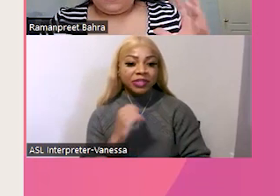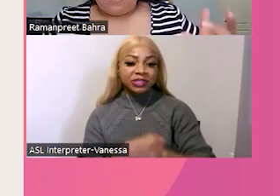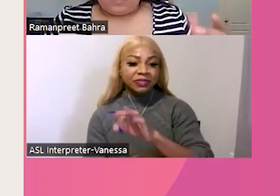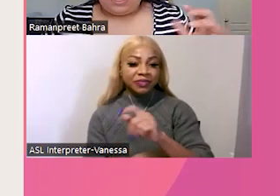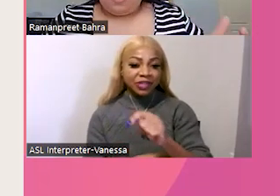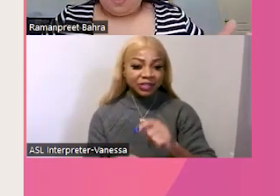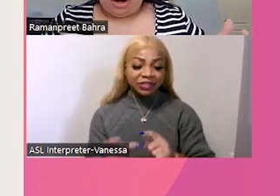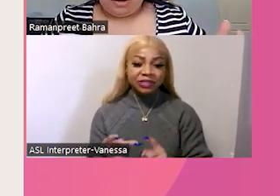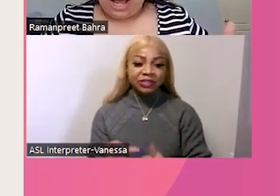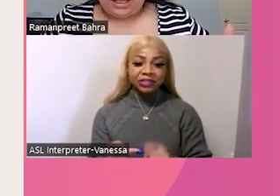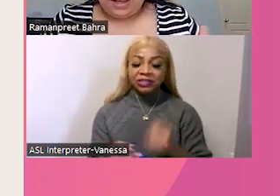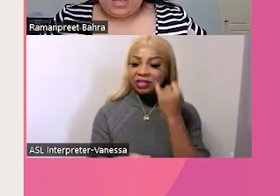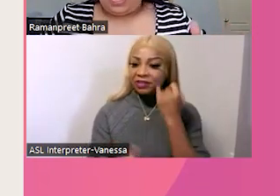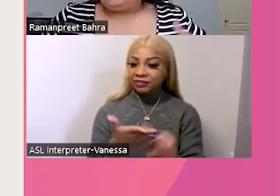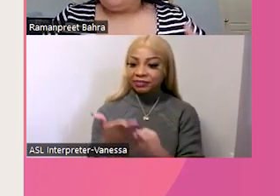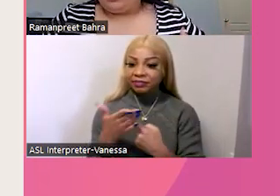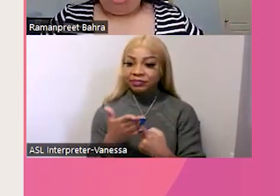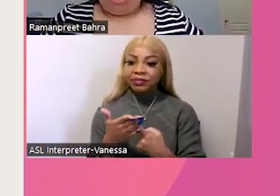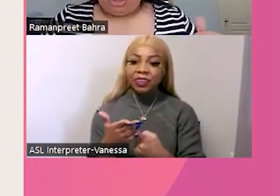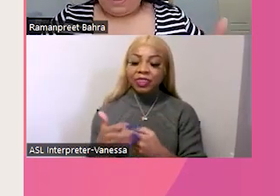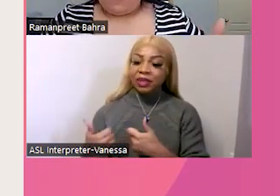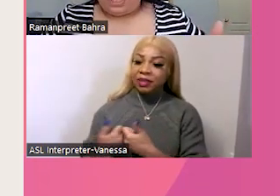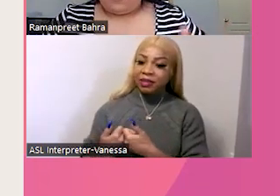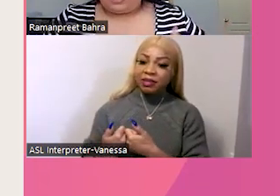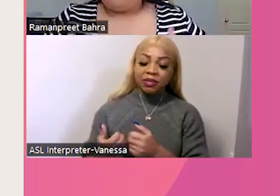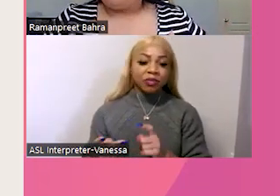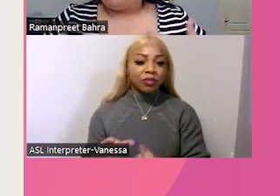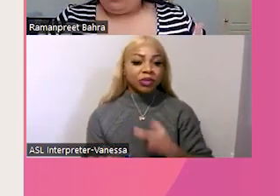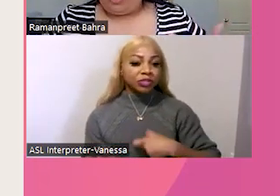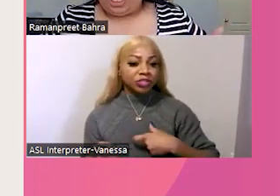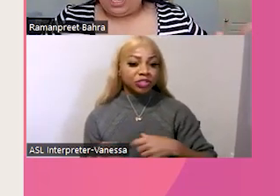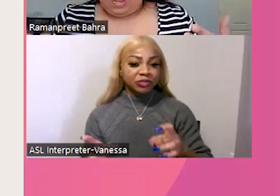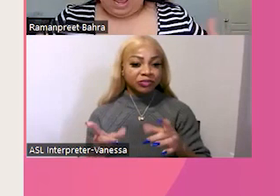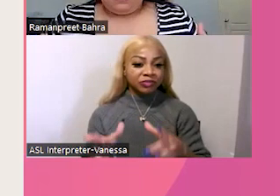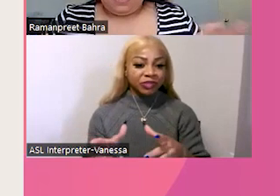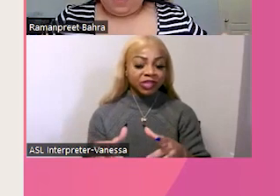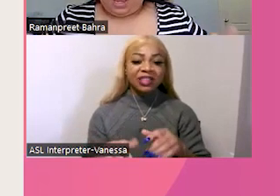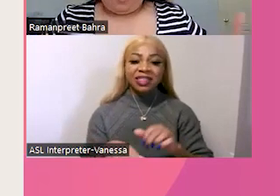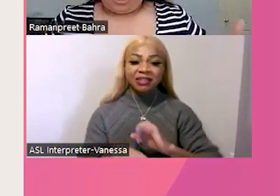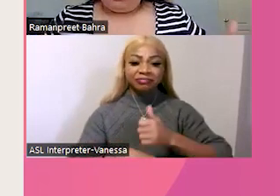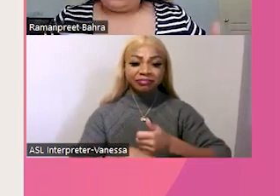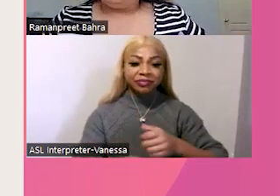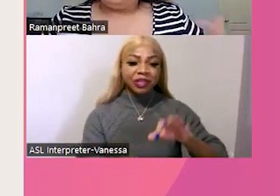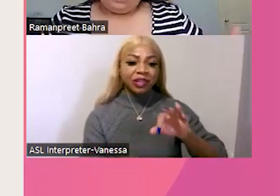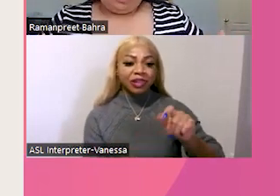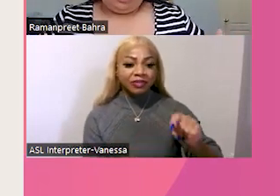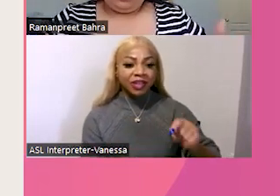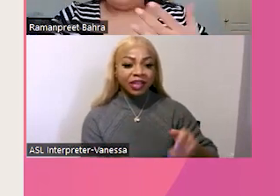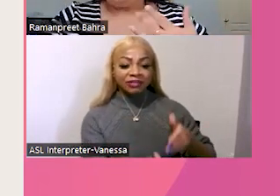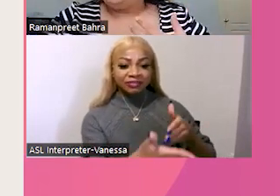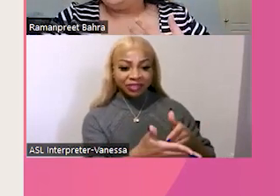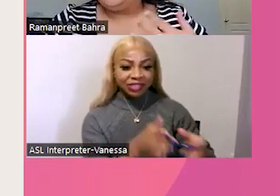when discussing intimate partner violence, and in general, gender-based violence that come to perpetuate anti-fat prejudice linked